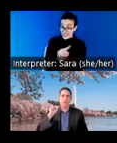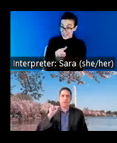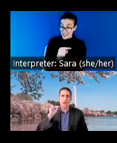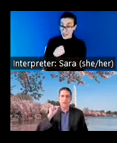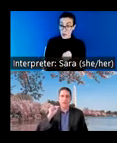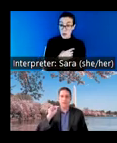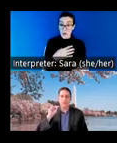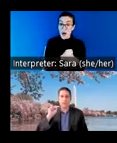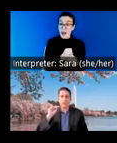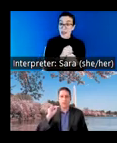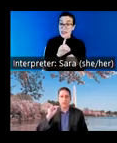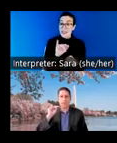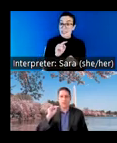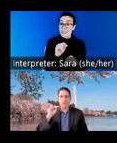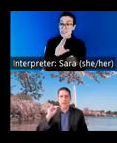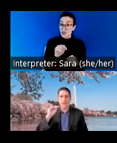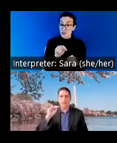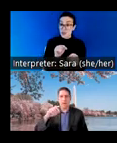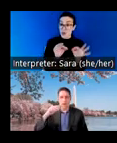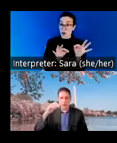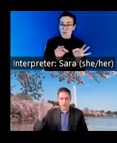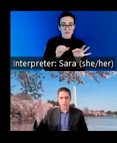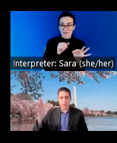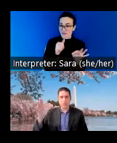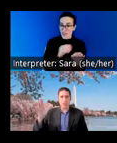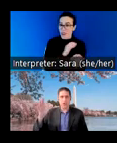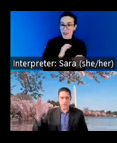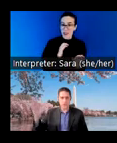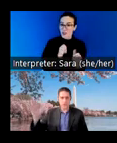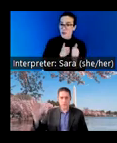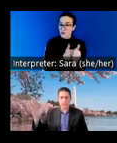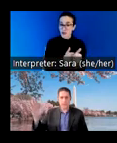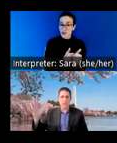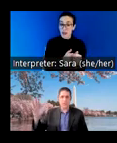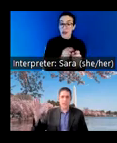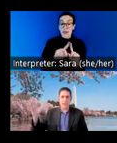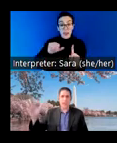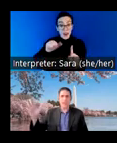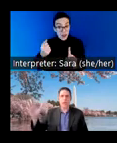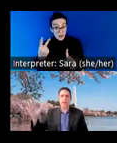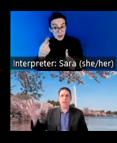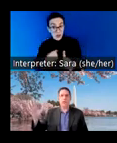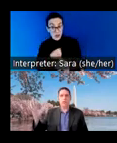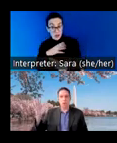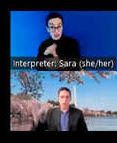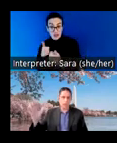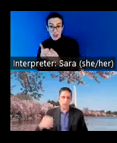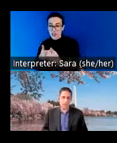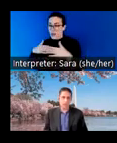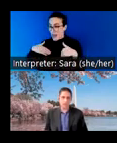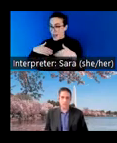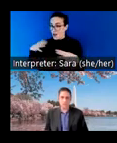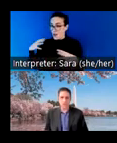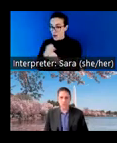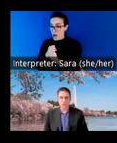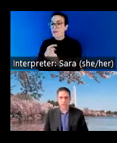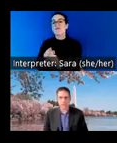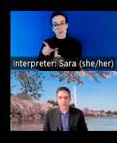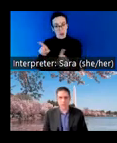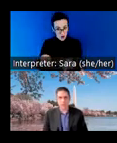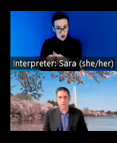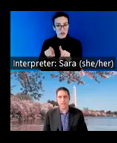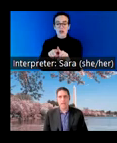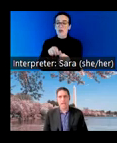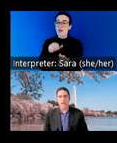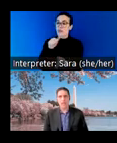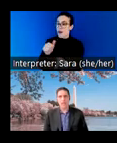court unconstitutional, but in fact, another two that we had also challenged that we hadn't won on were also unconstitutional. So the